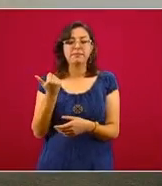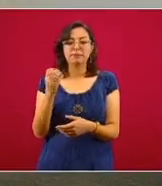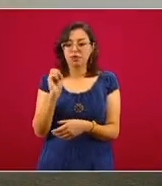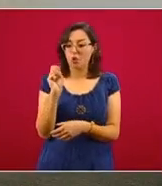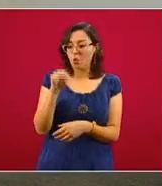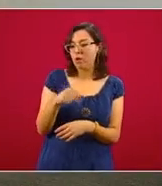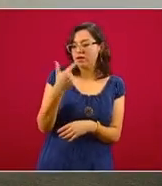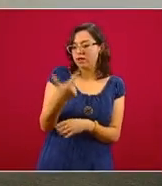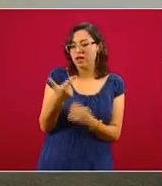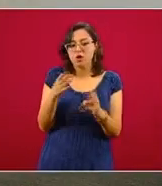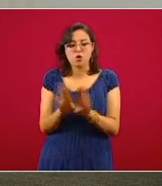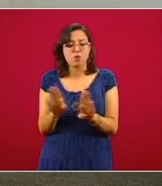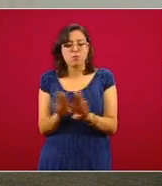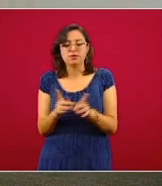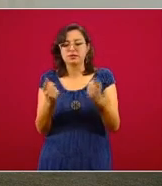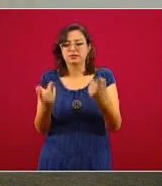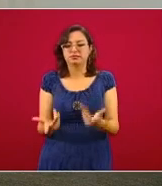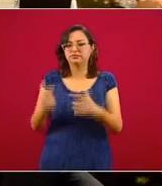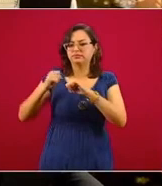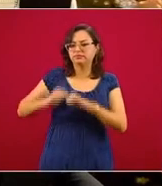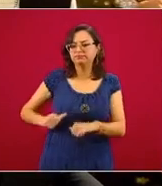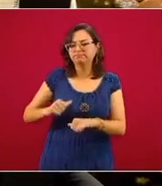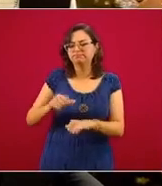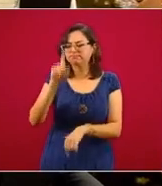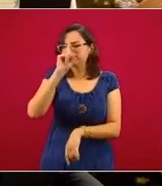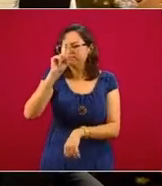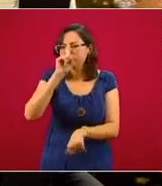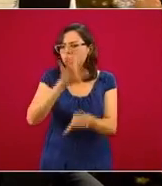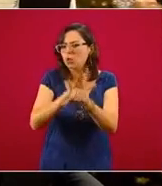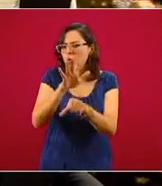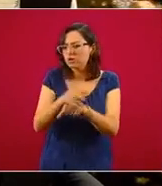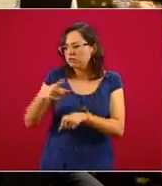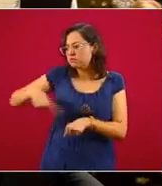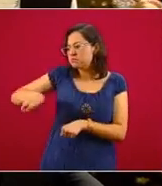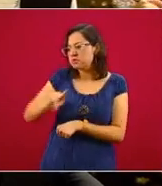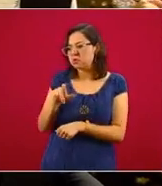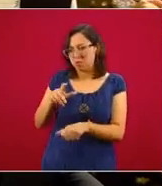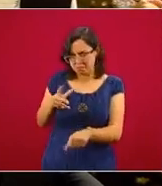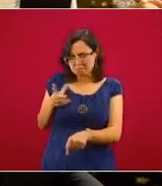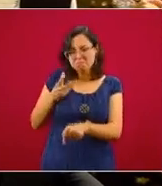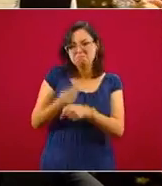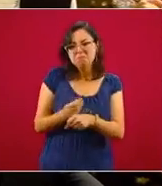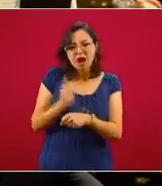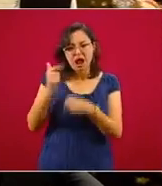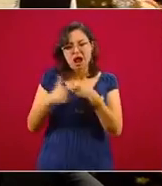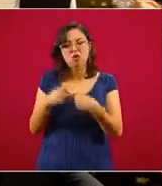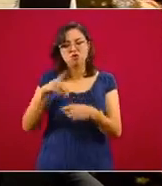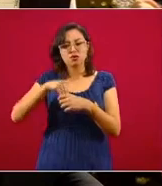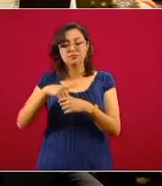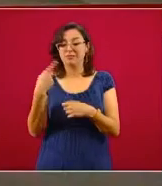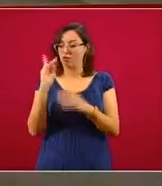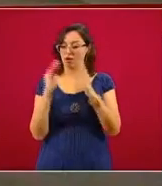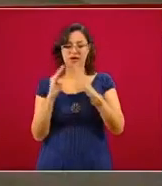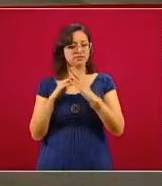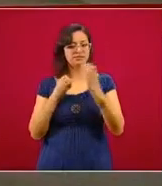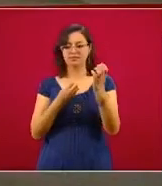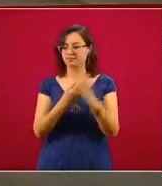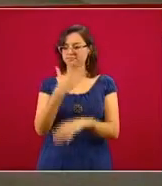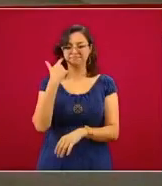to a NGO? What do you recommend for Mexicans who want to give extra money but don't want to go out of their